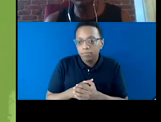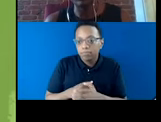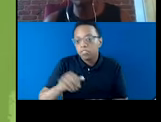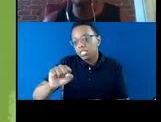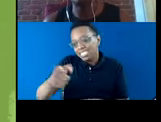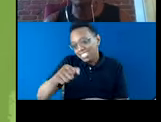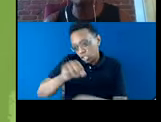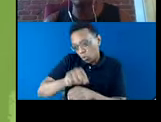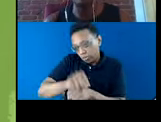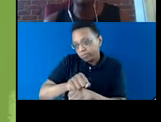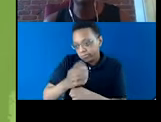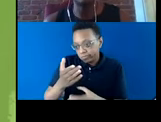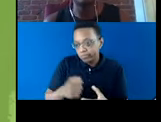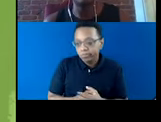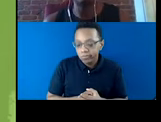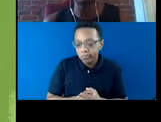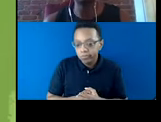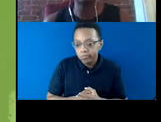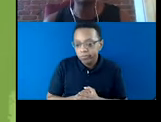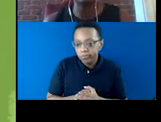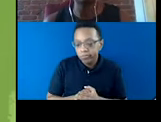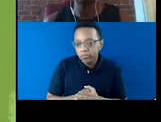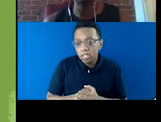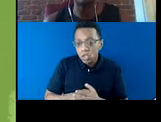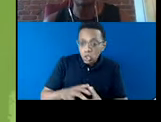And so she actually was so popular that